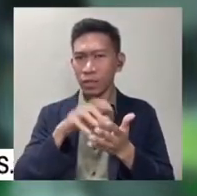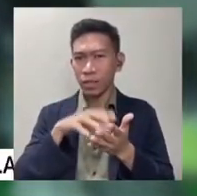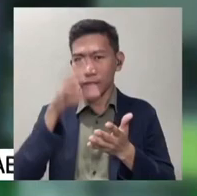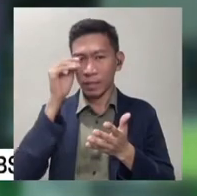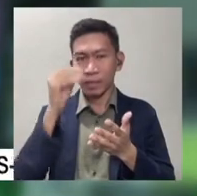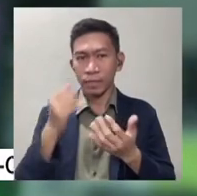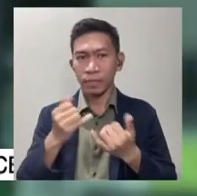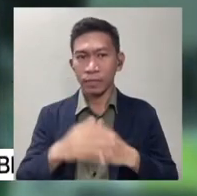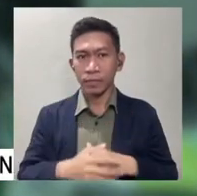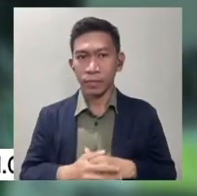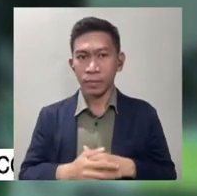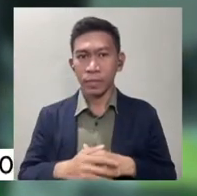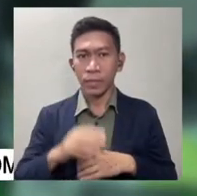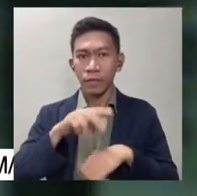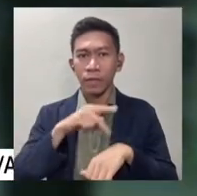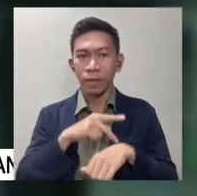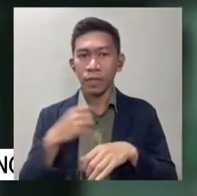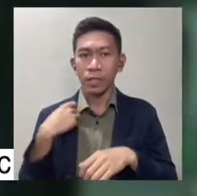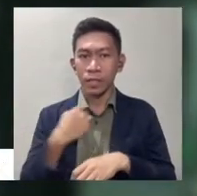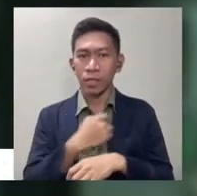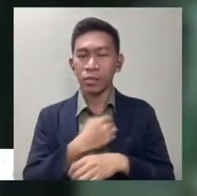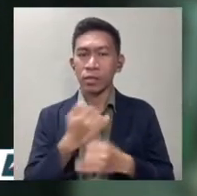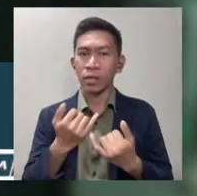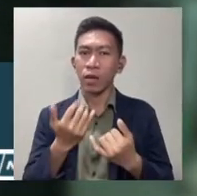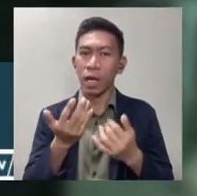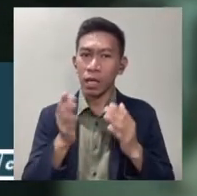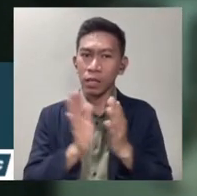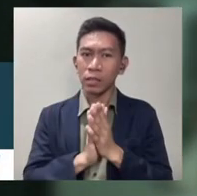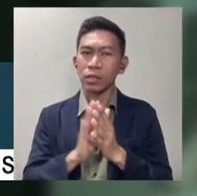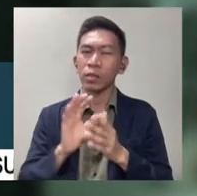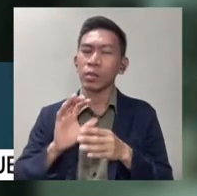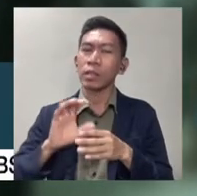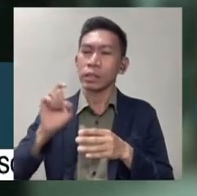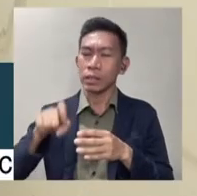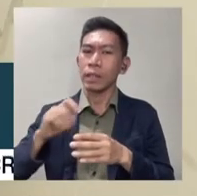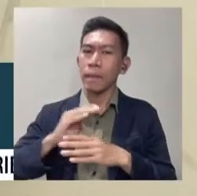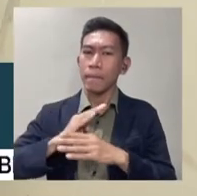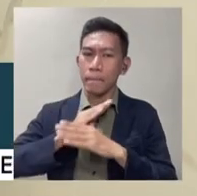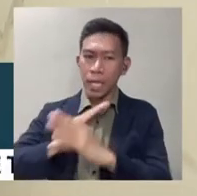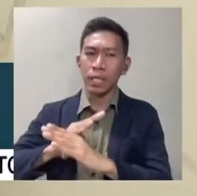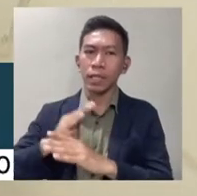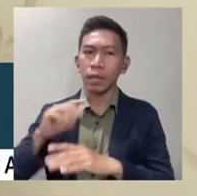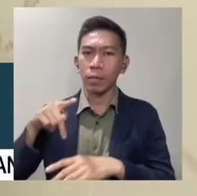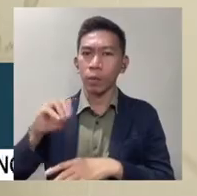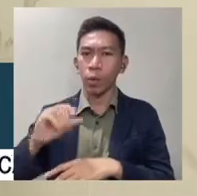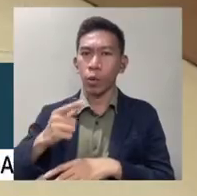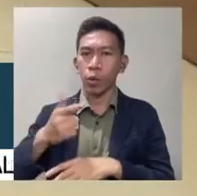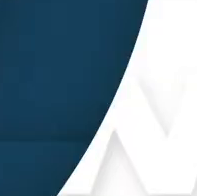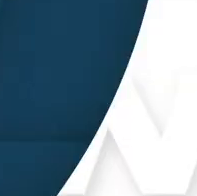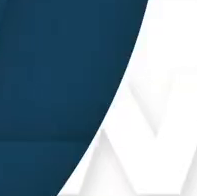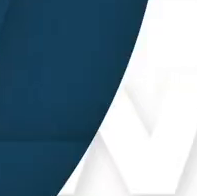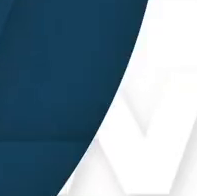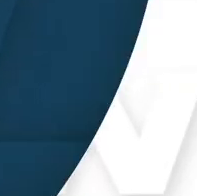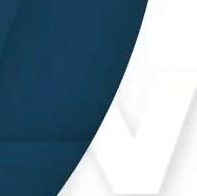Several Philippine senators have been calling for a total ban on pogo, citing criminal activities linked to the industry.